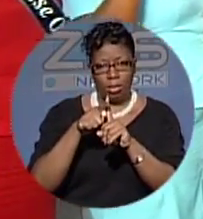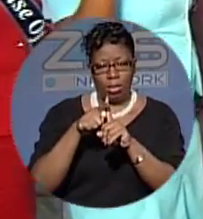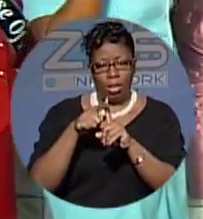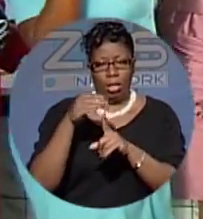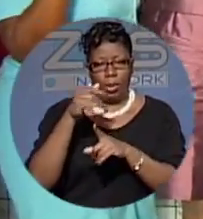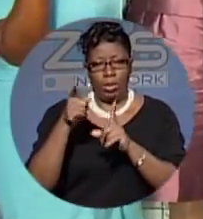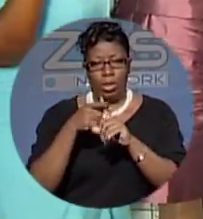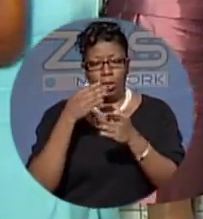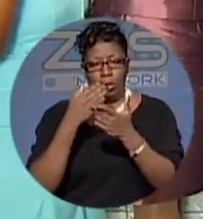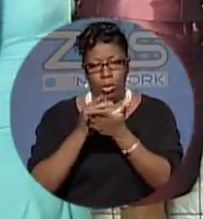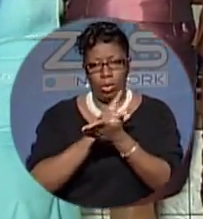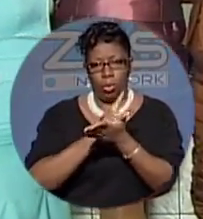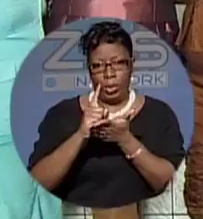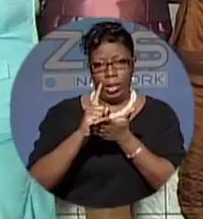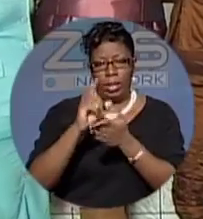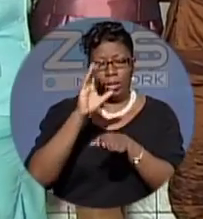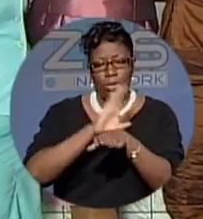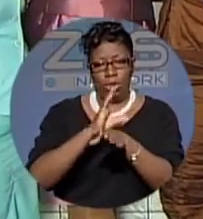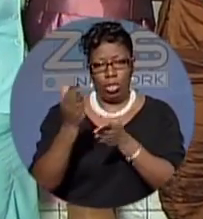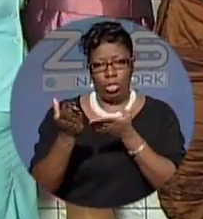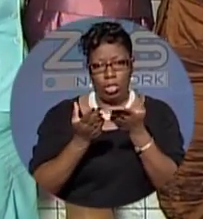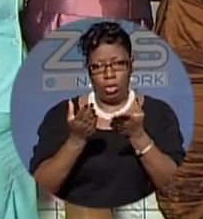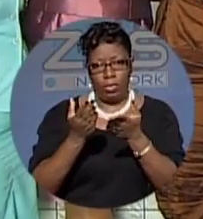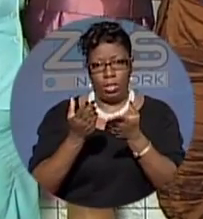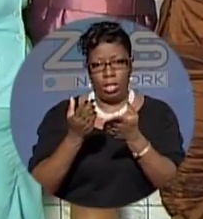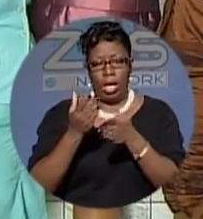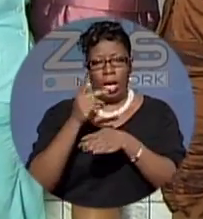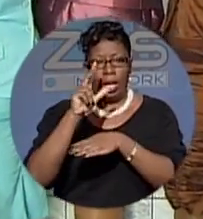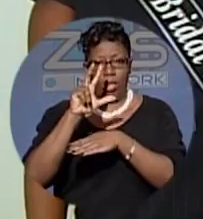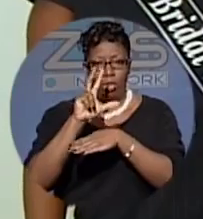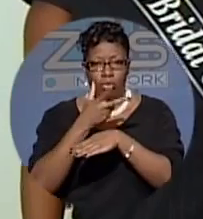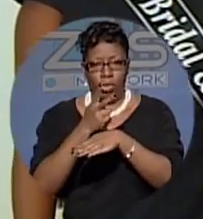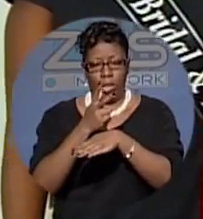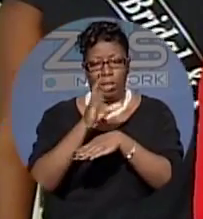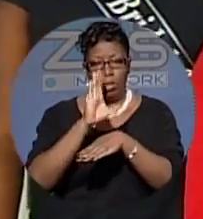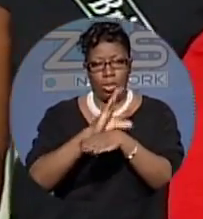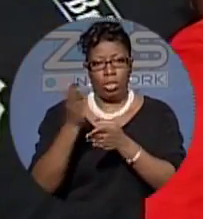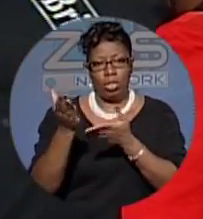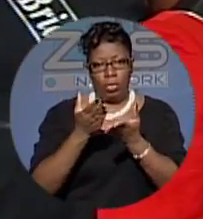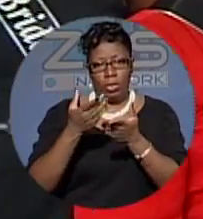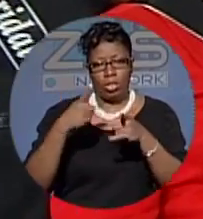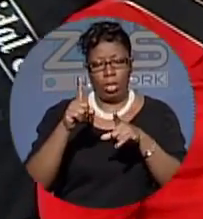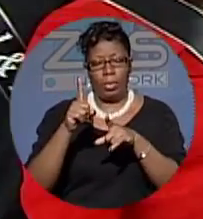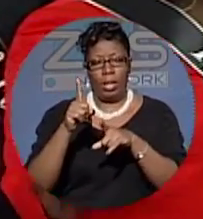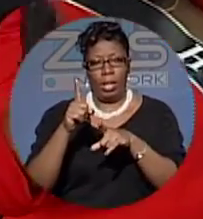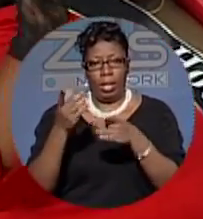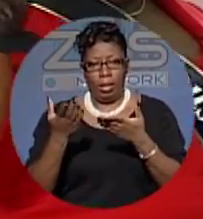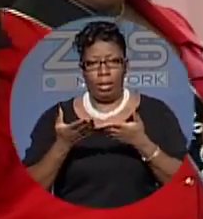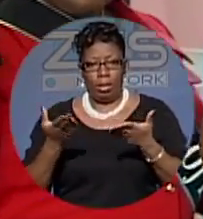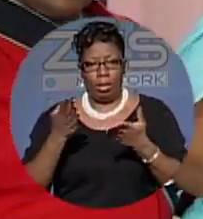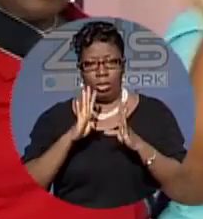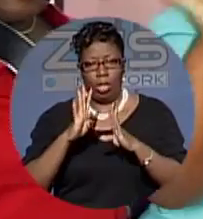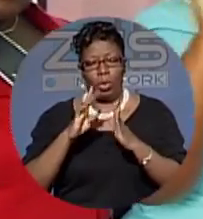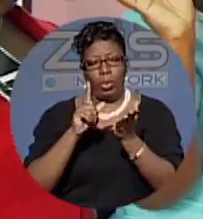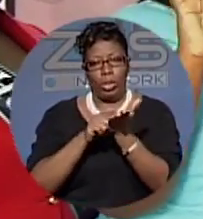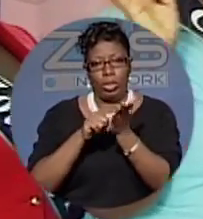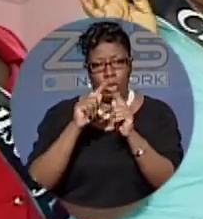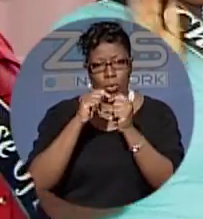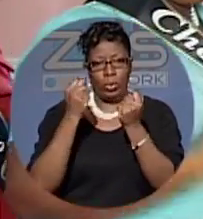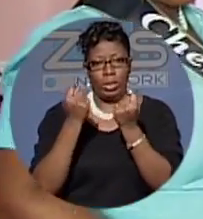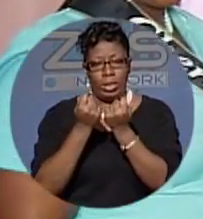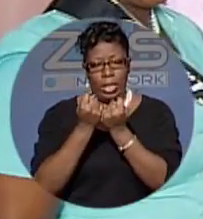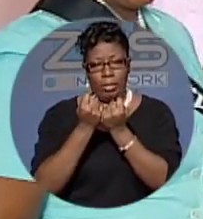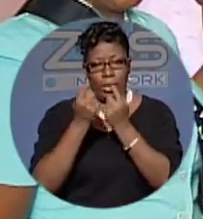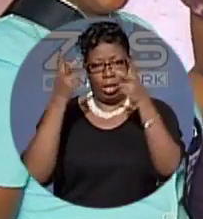finale week with a church service at Trinity City of Praise, followed by a luncheon. Then they stopped by our studios to speak with our news team. Reigning